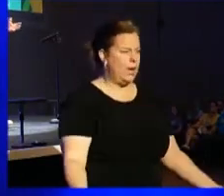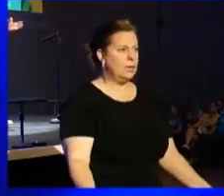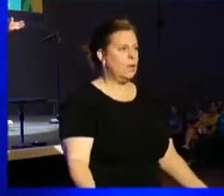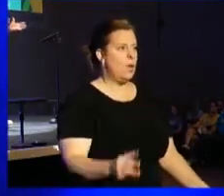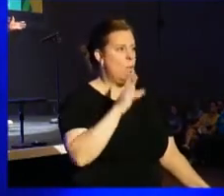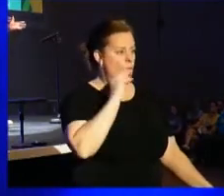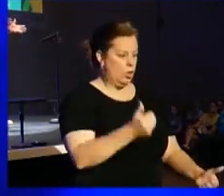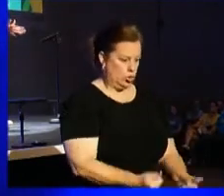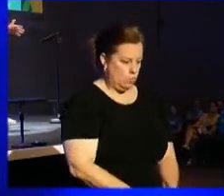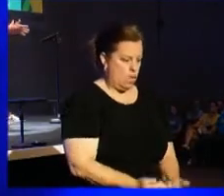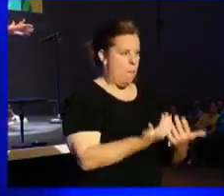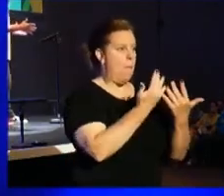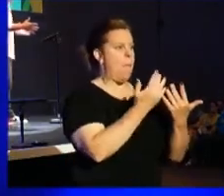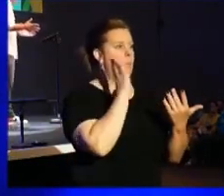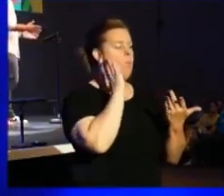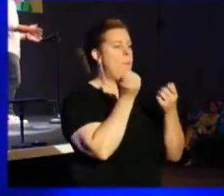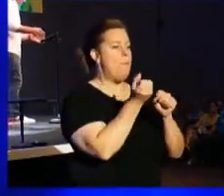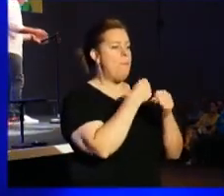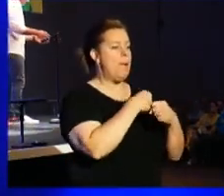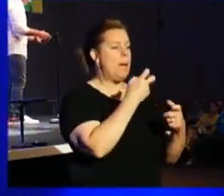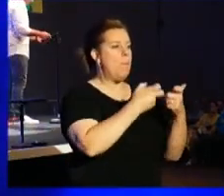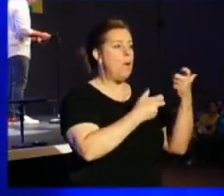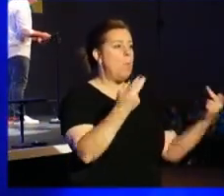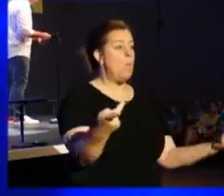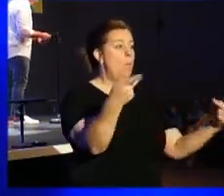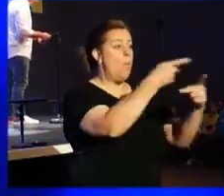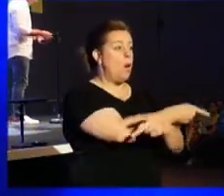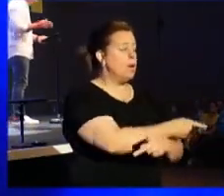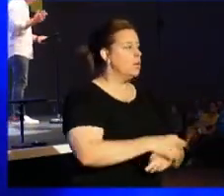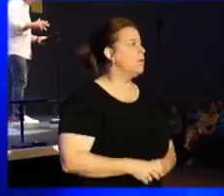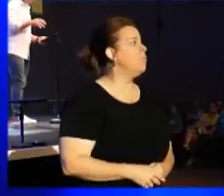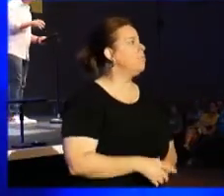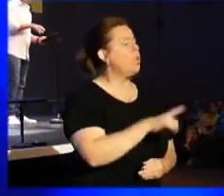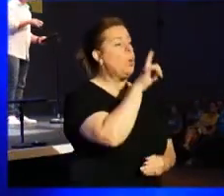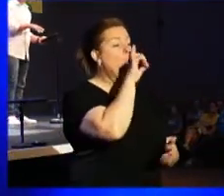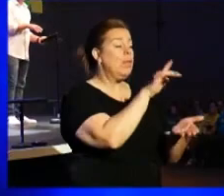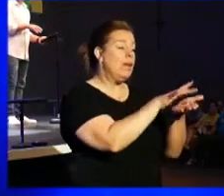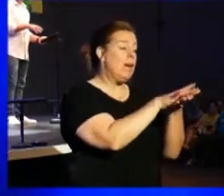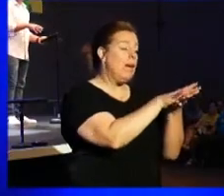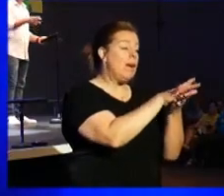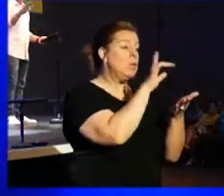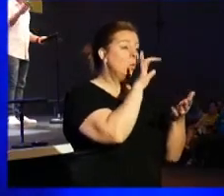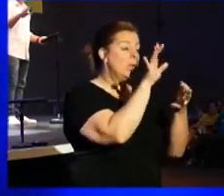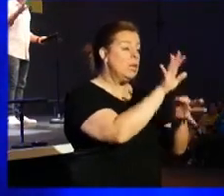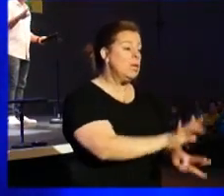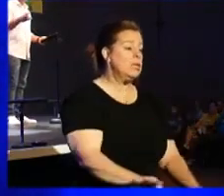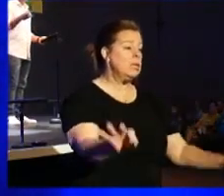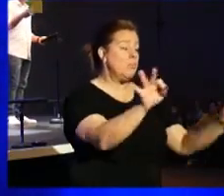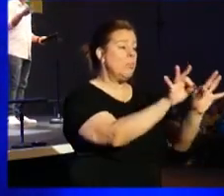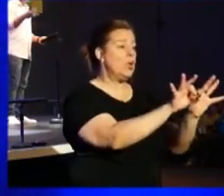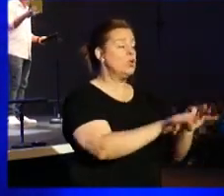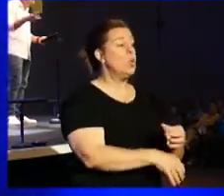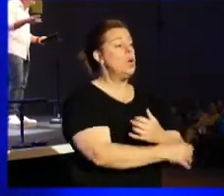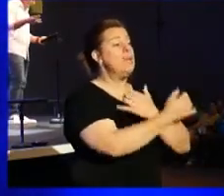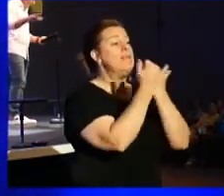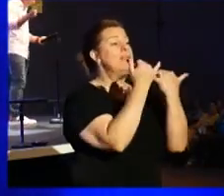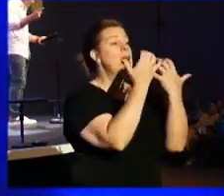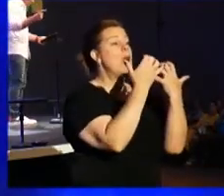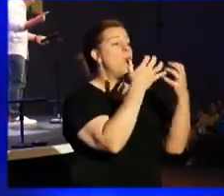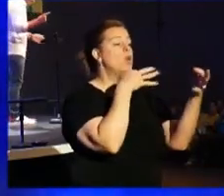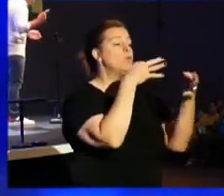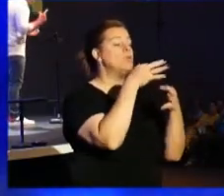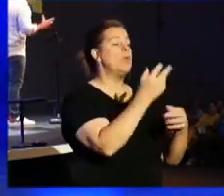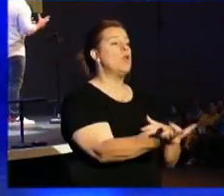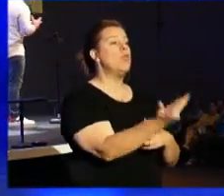We're just making the problem worse. Kindness is important. So as we open the Bible today, there are three questions I want to tackle.